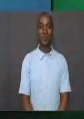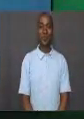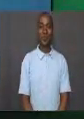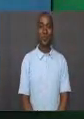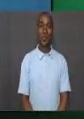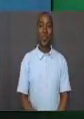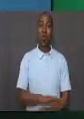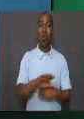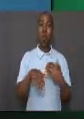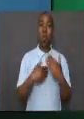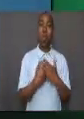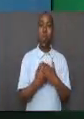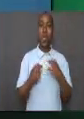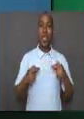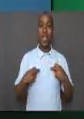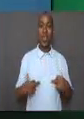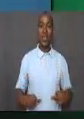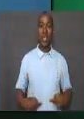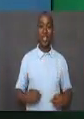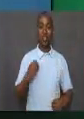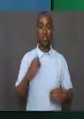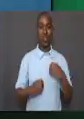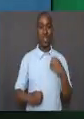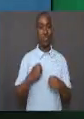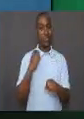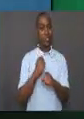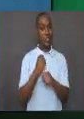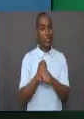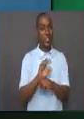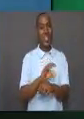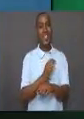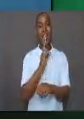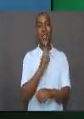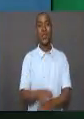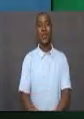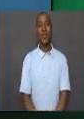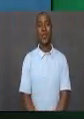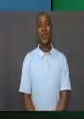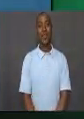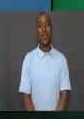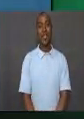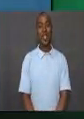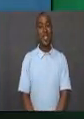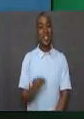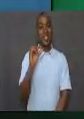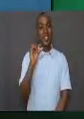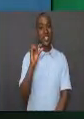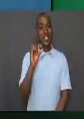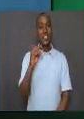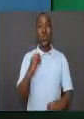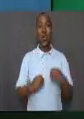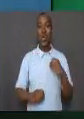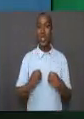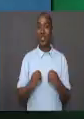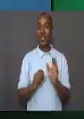All living organisms are made up of cells. Some organisms,